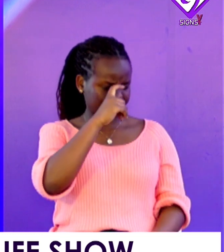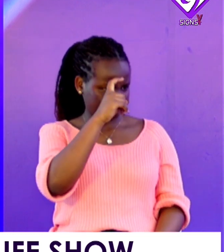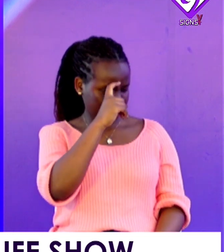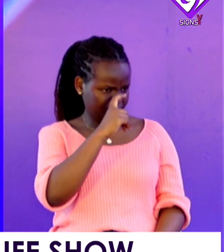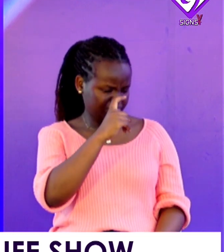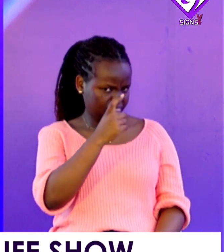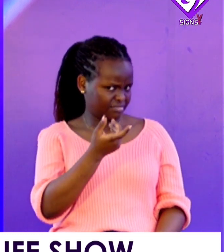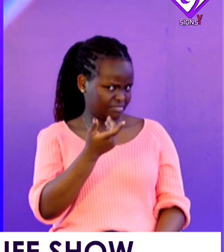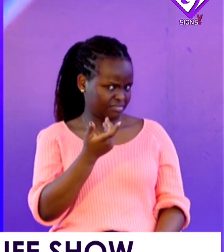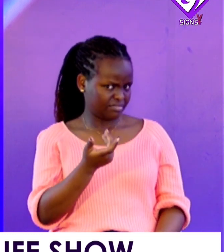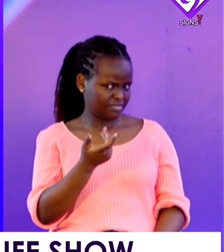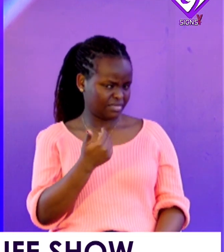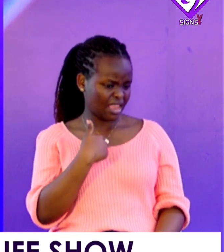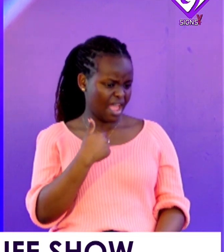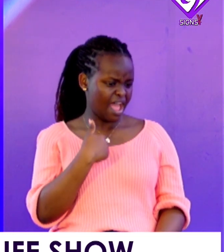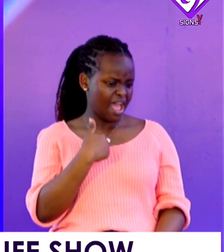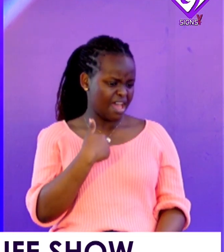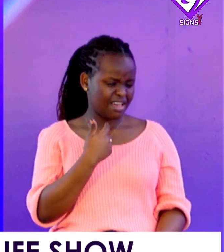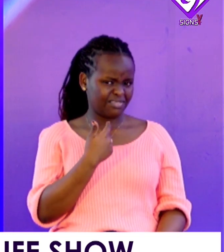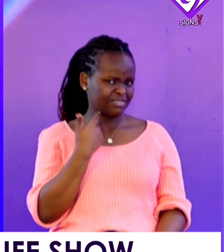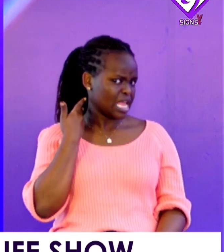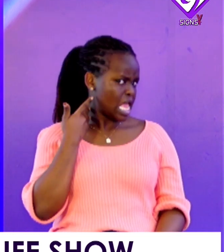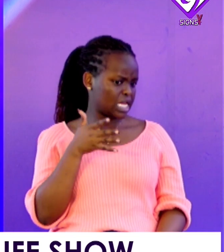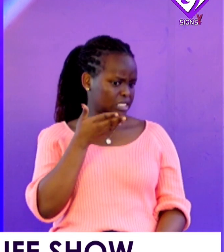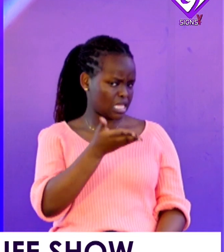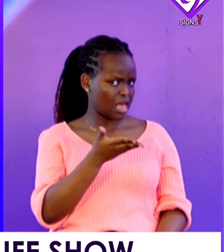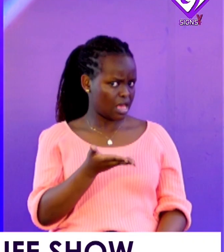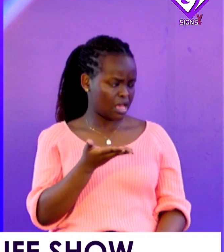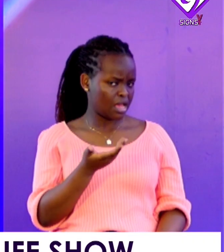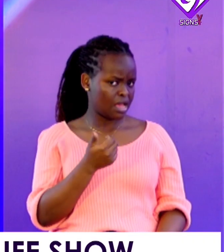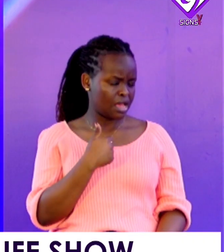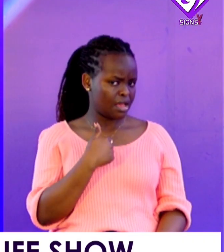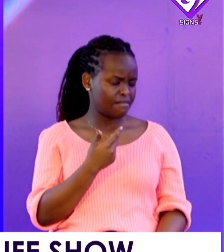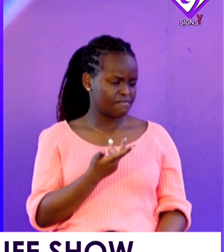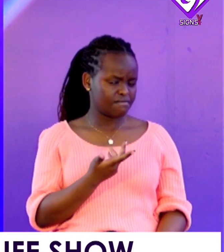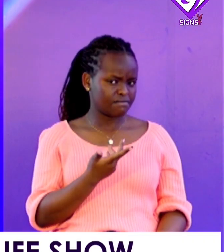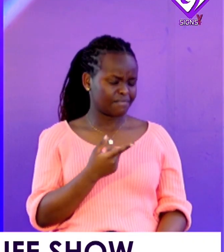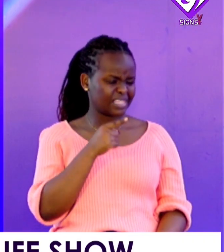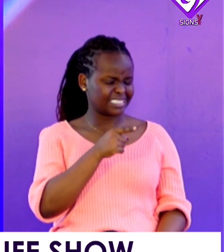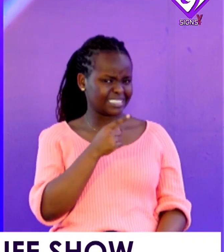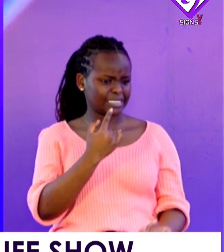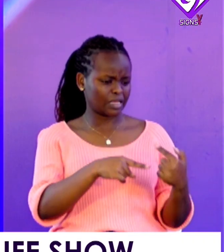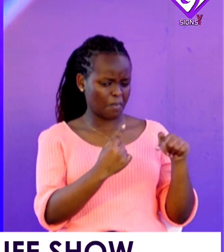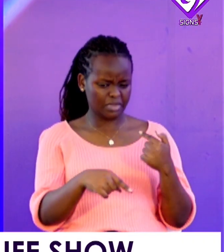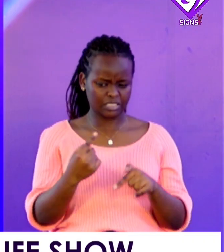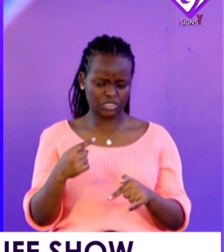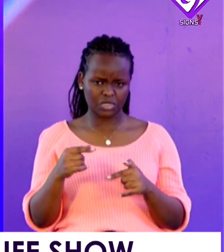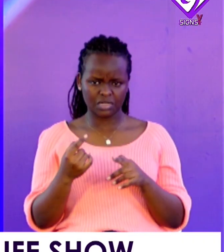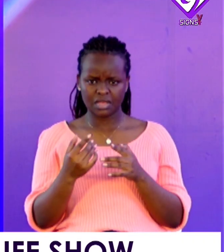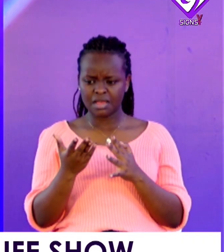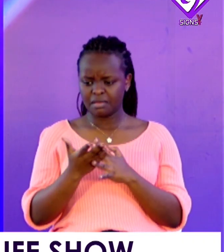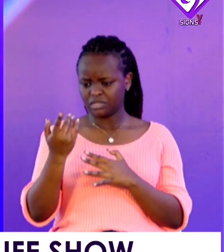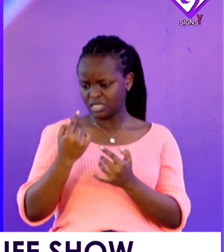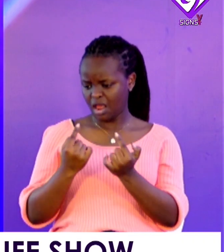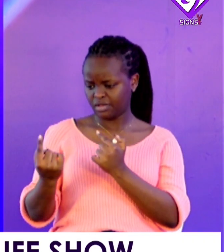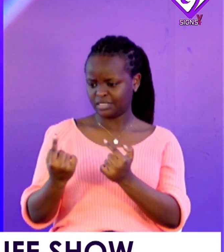religion? Is there strife in religion? Is this competition between ourselves that